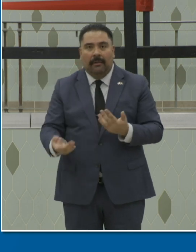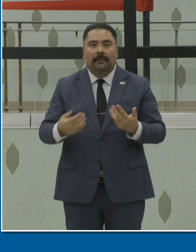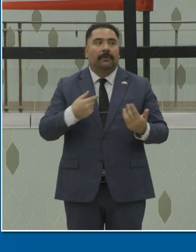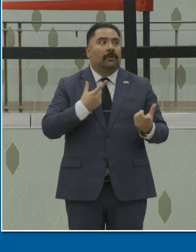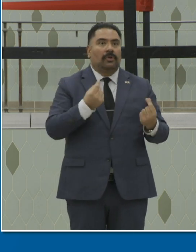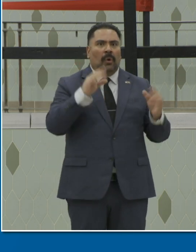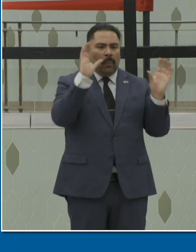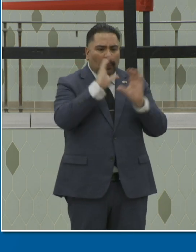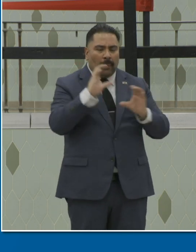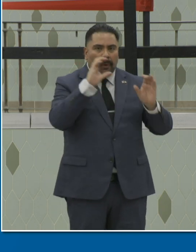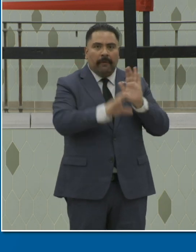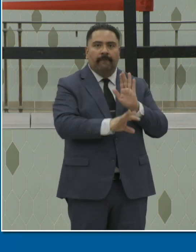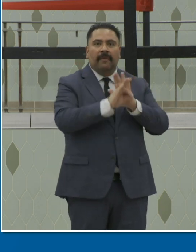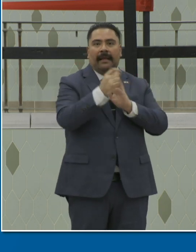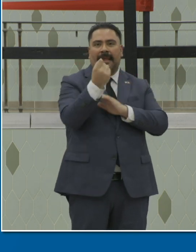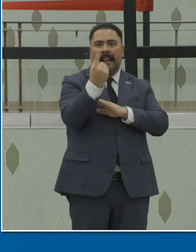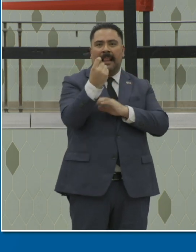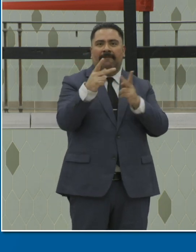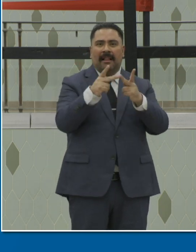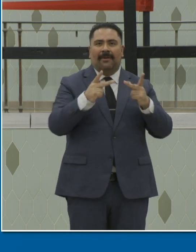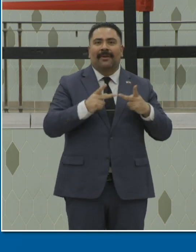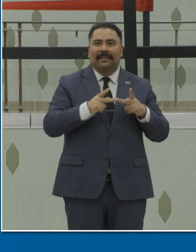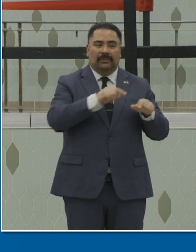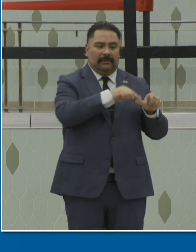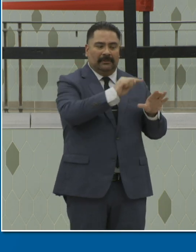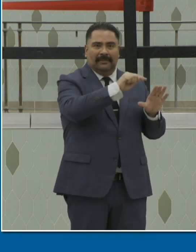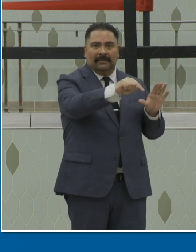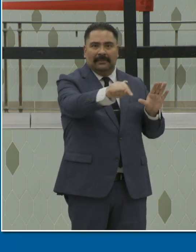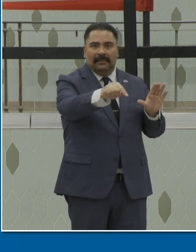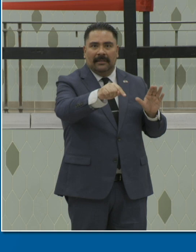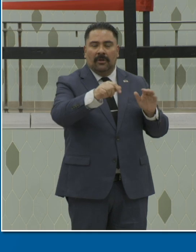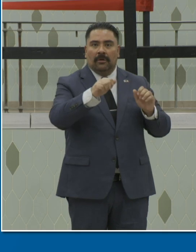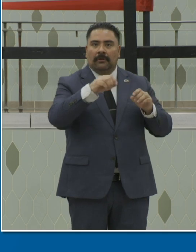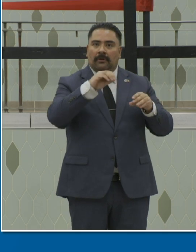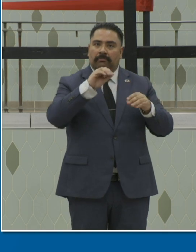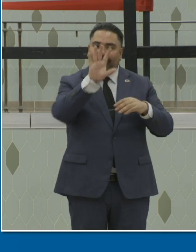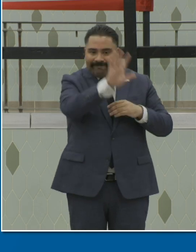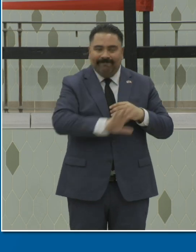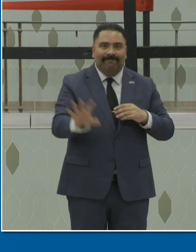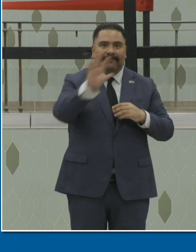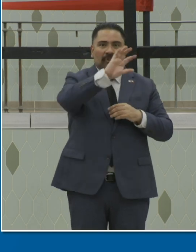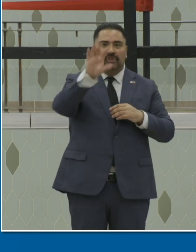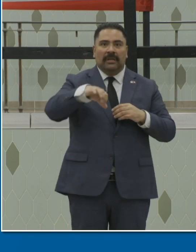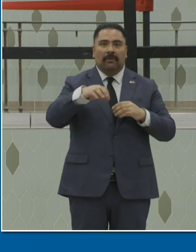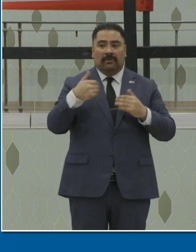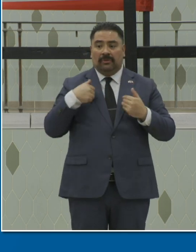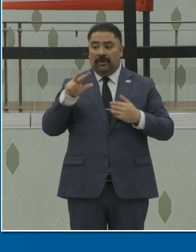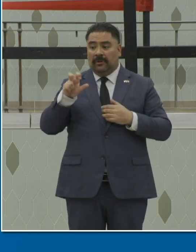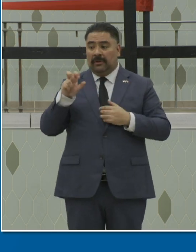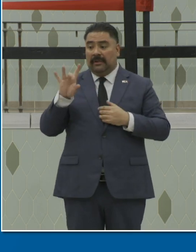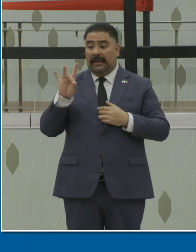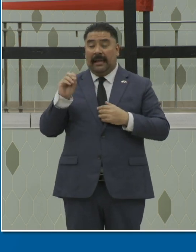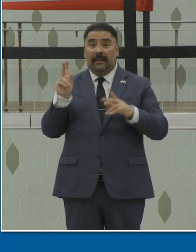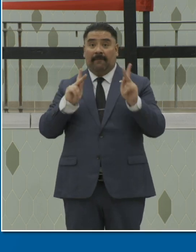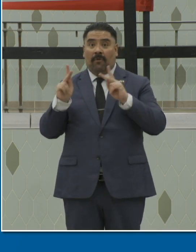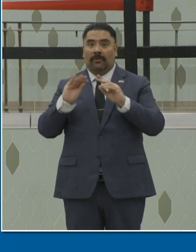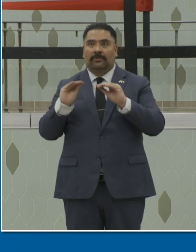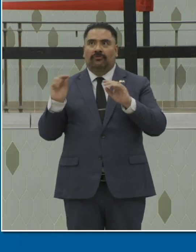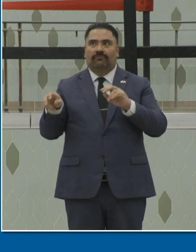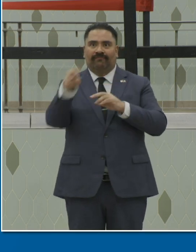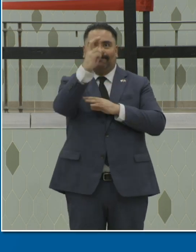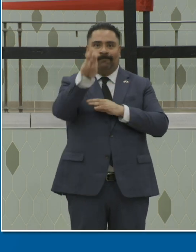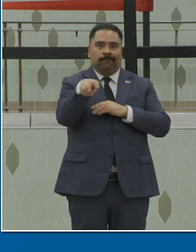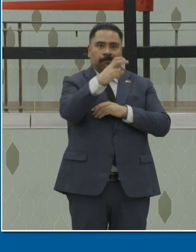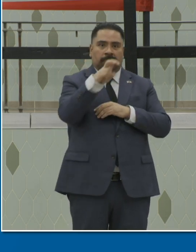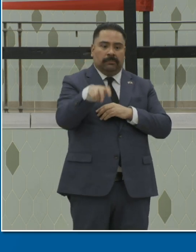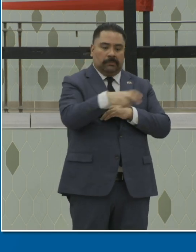We did find 11 locations throughout the city to put these 380 folks.